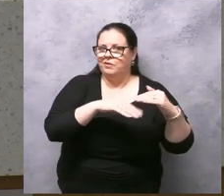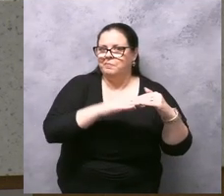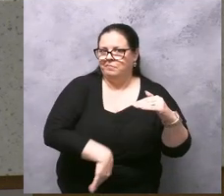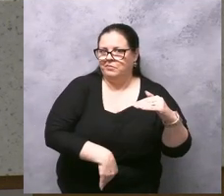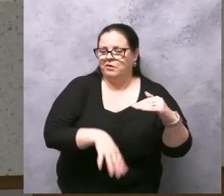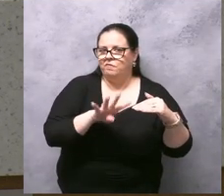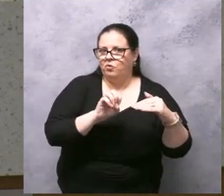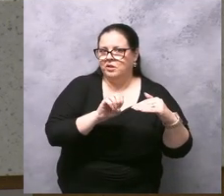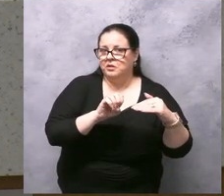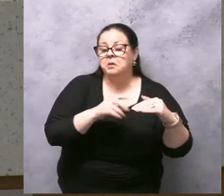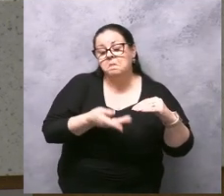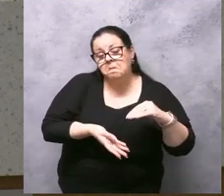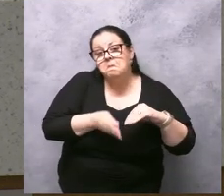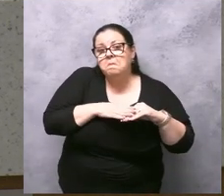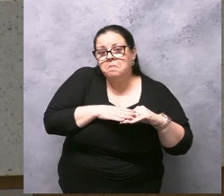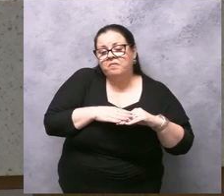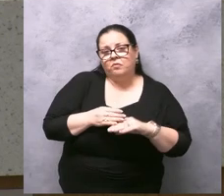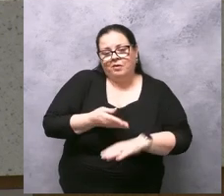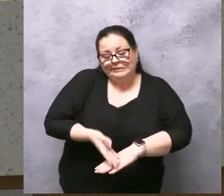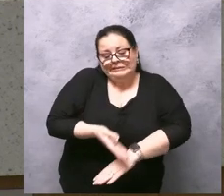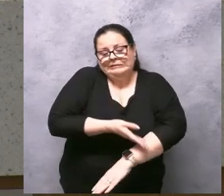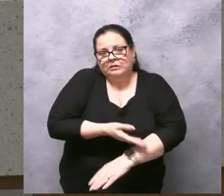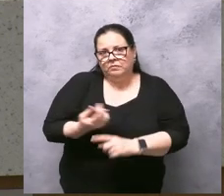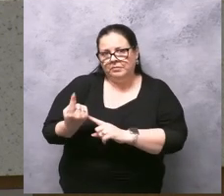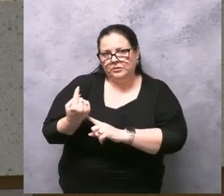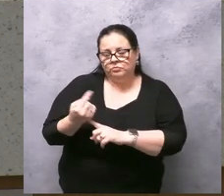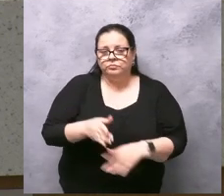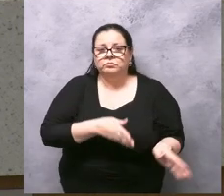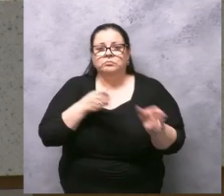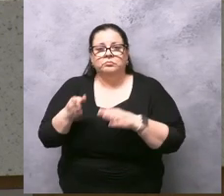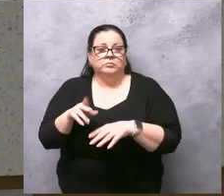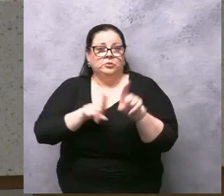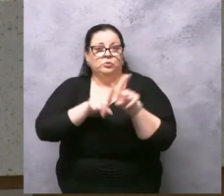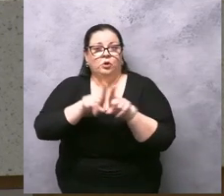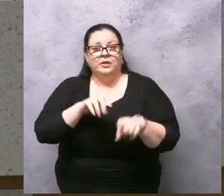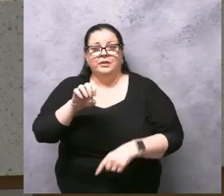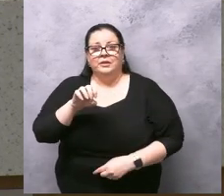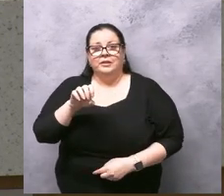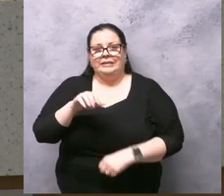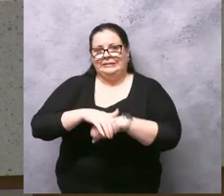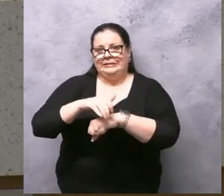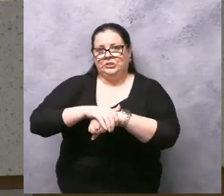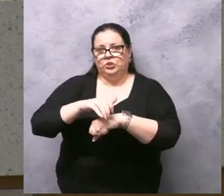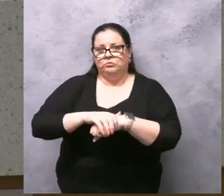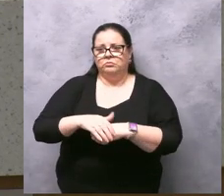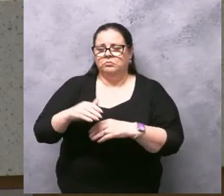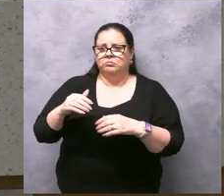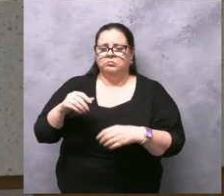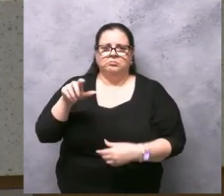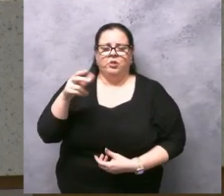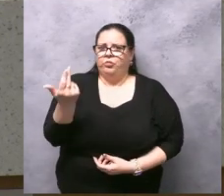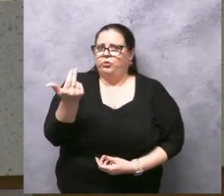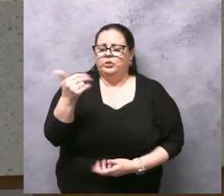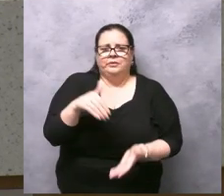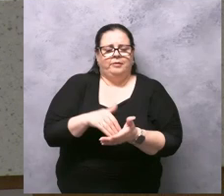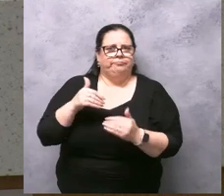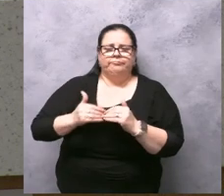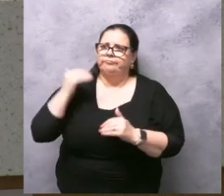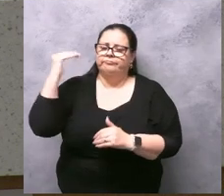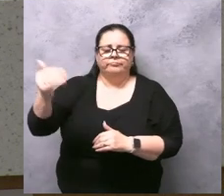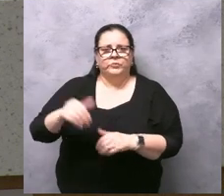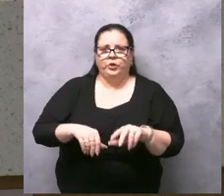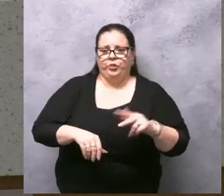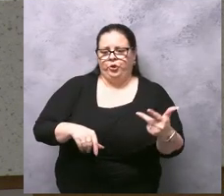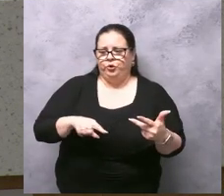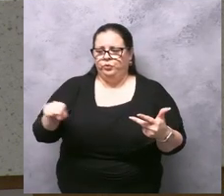percentile, up from 41% last year. On our STAR ELAR test for the last 2 years, over 13,000 students in third through 10th grade were not